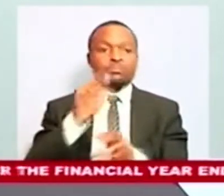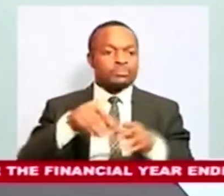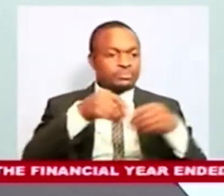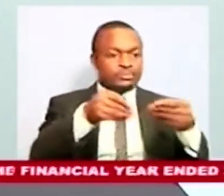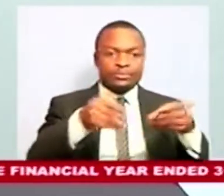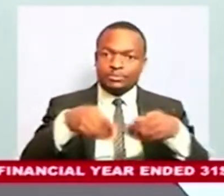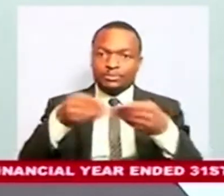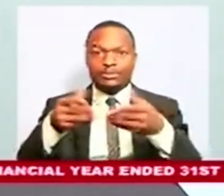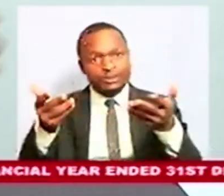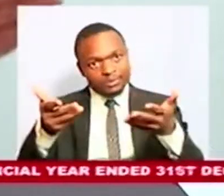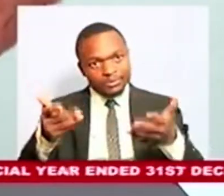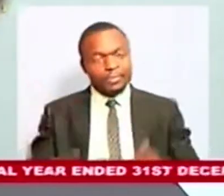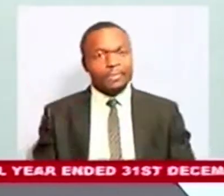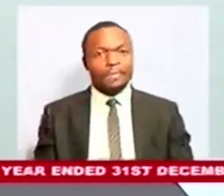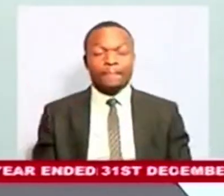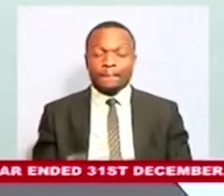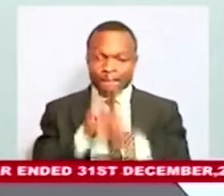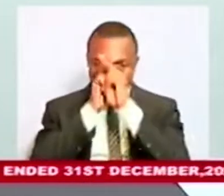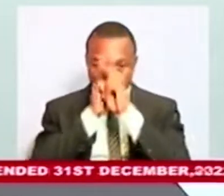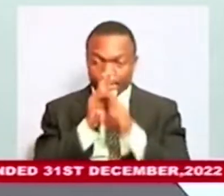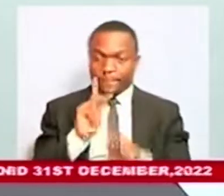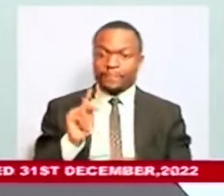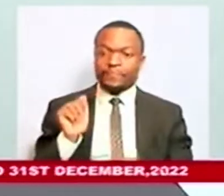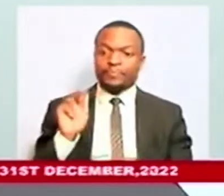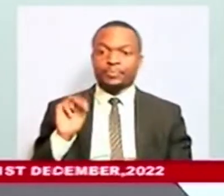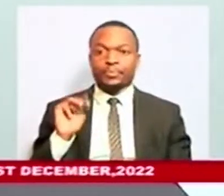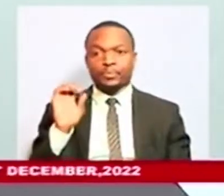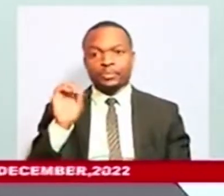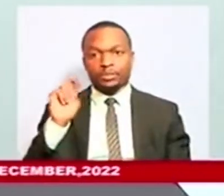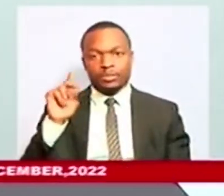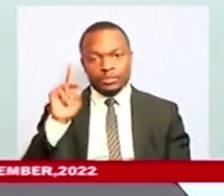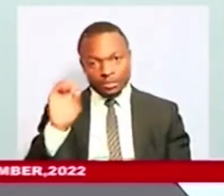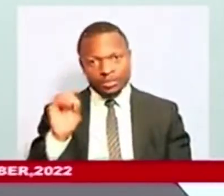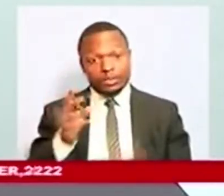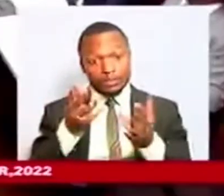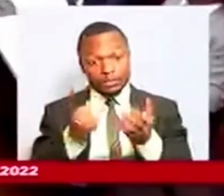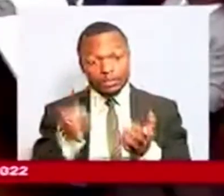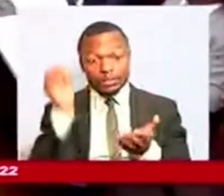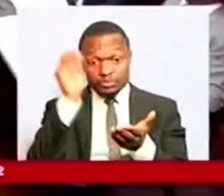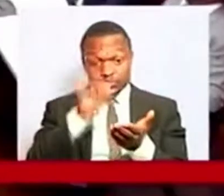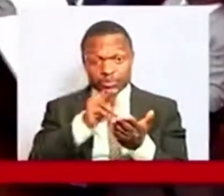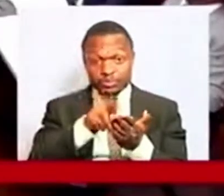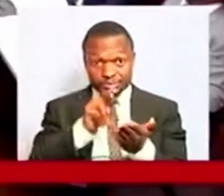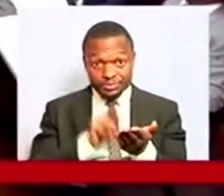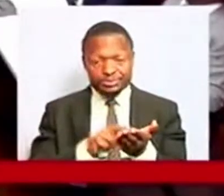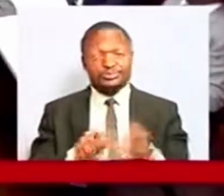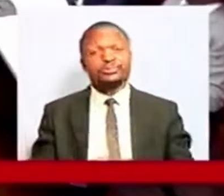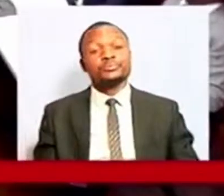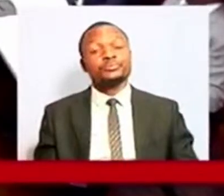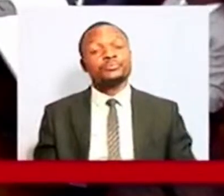out. Yes, Honorable Kamondo. I want to put it on record that